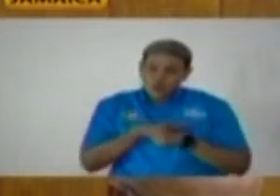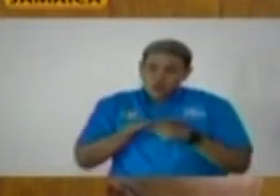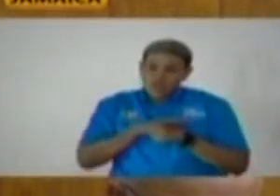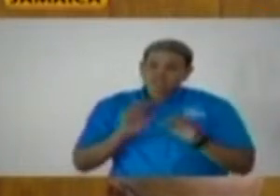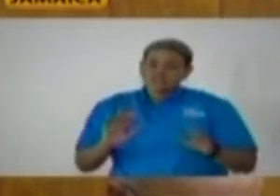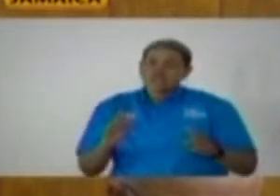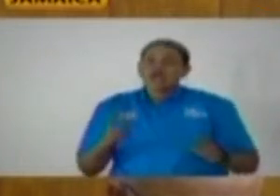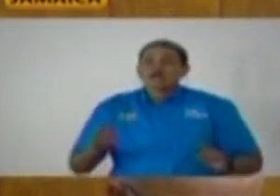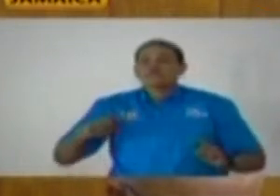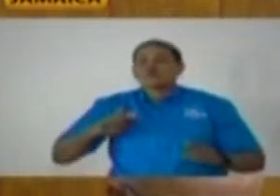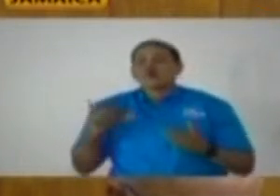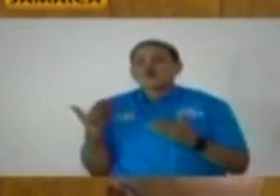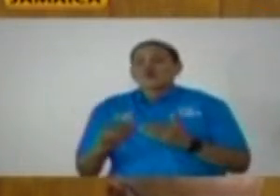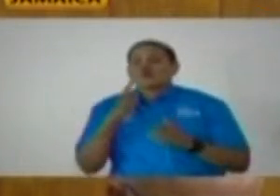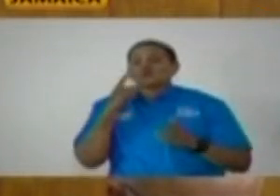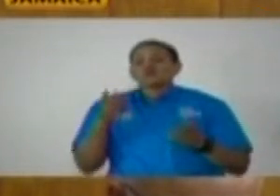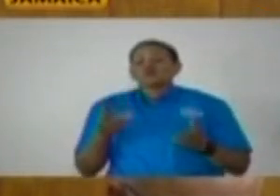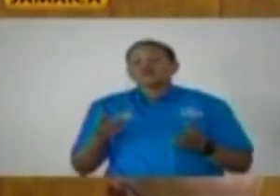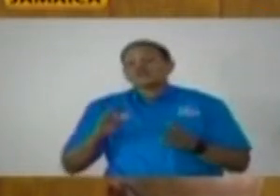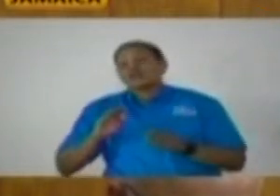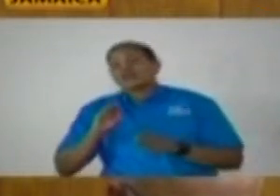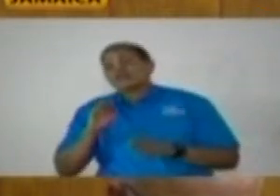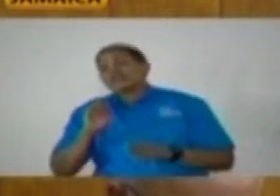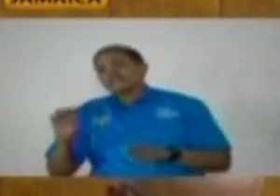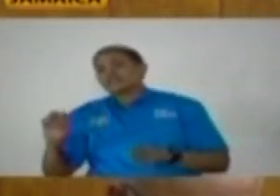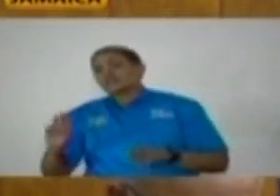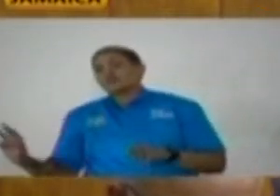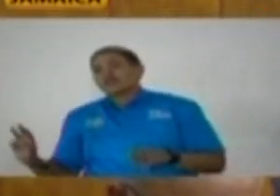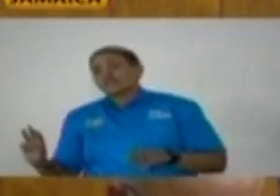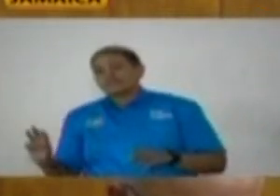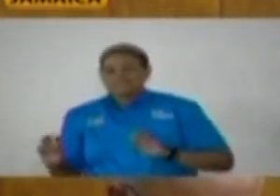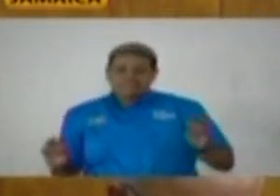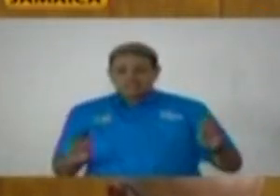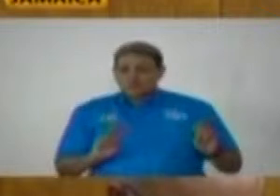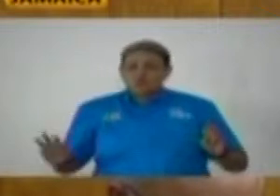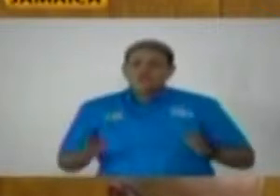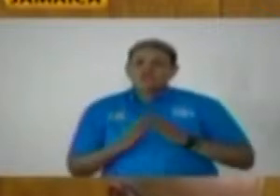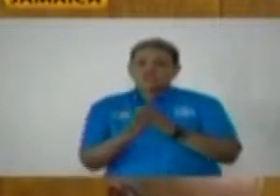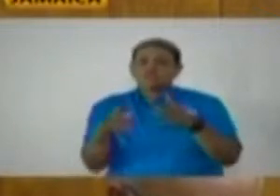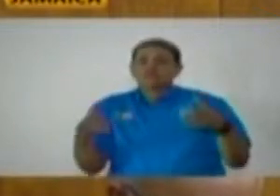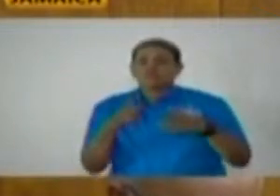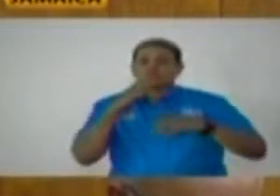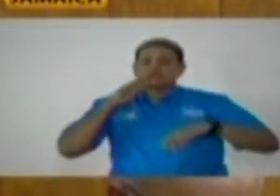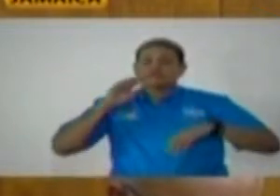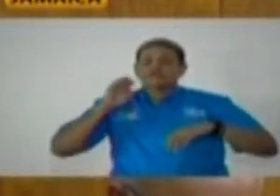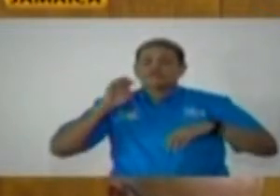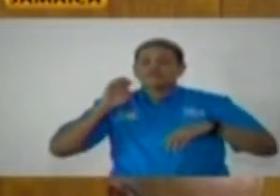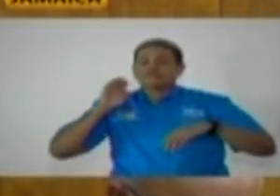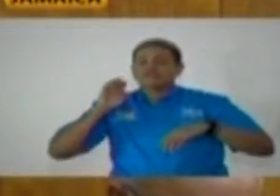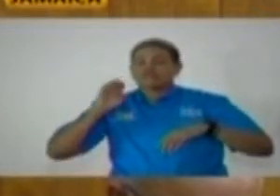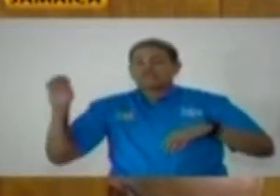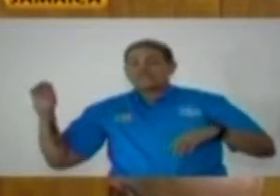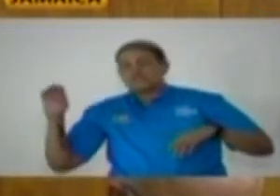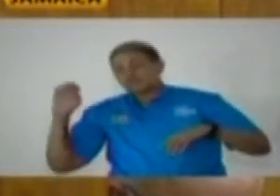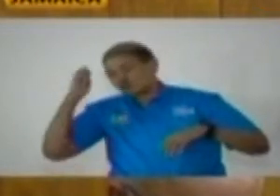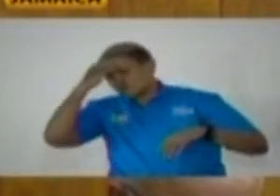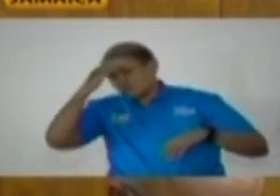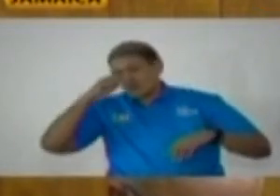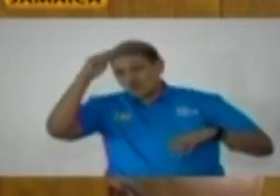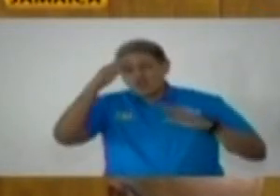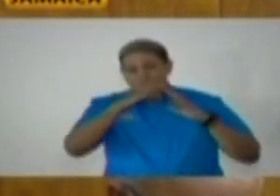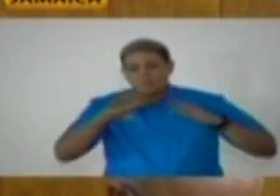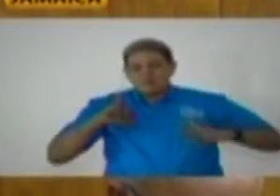location. We're close to the main east-west shipping lanes that connect the Far East, Europe, and North America. We have a